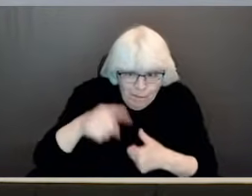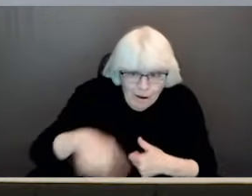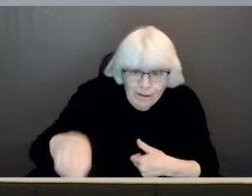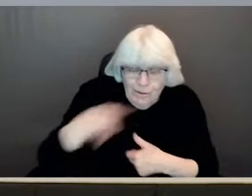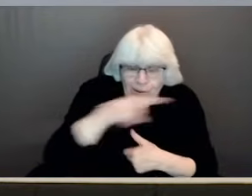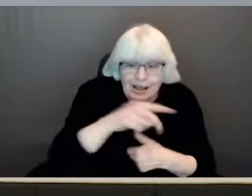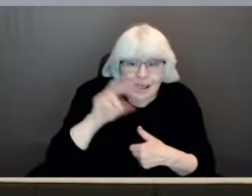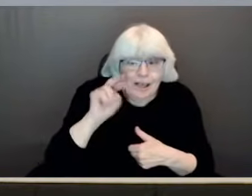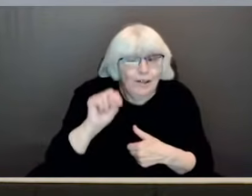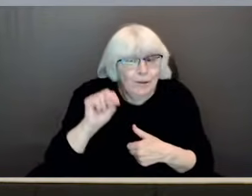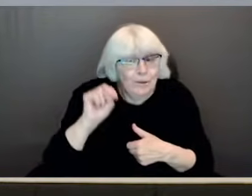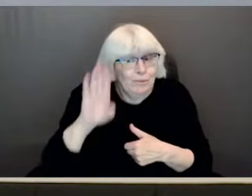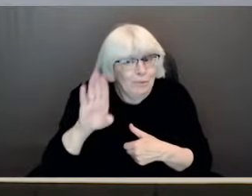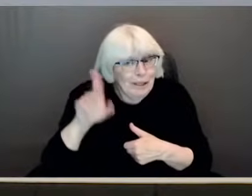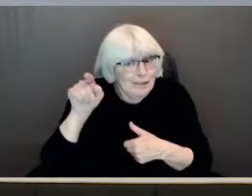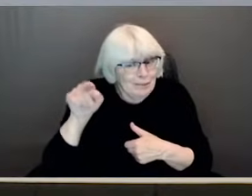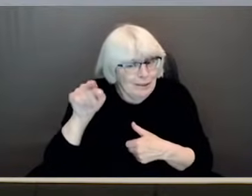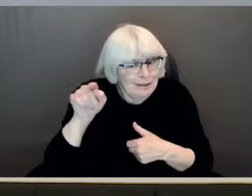still